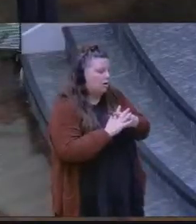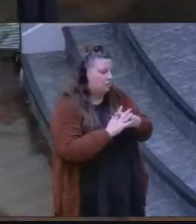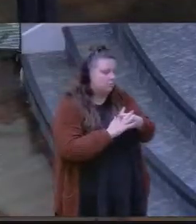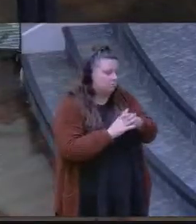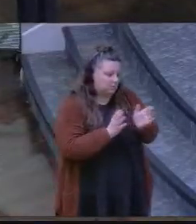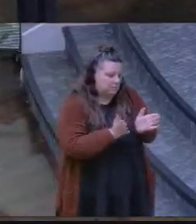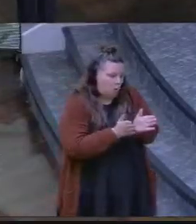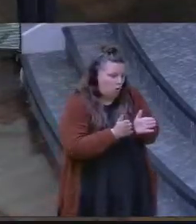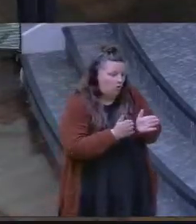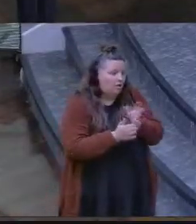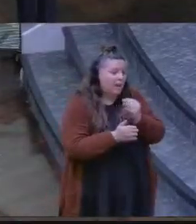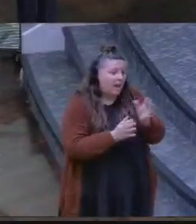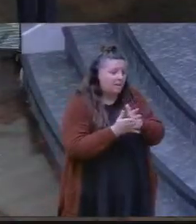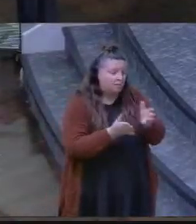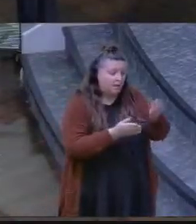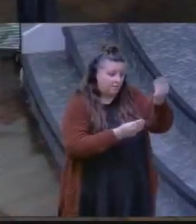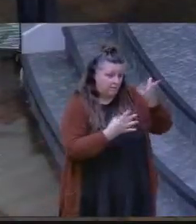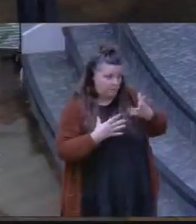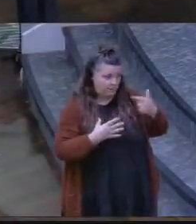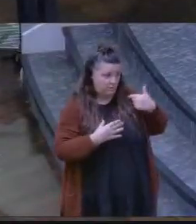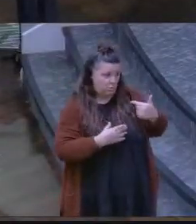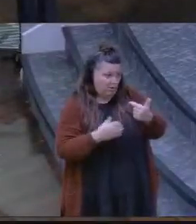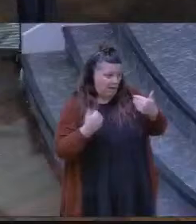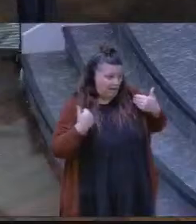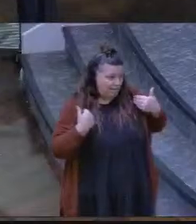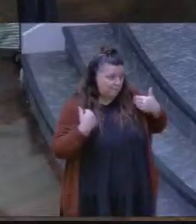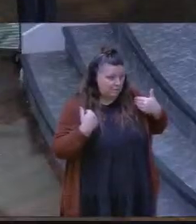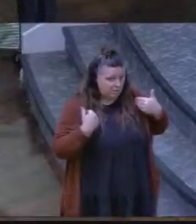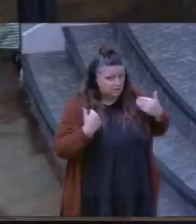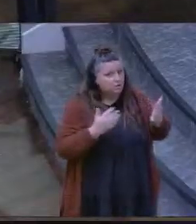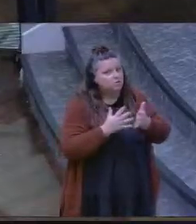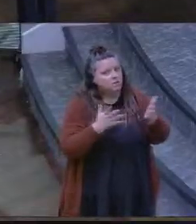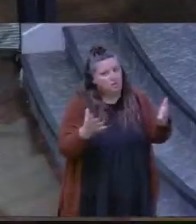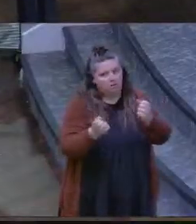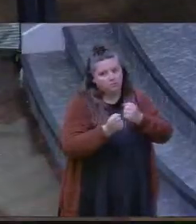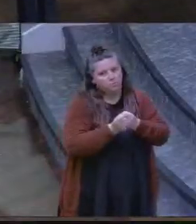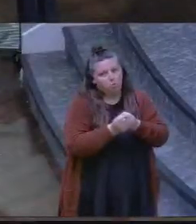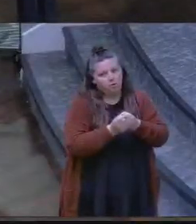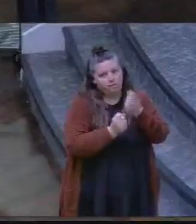information we've been given, there is great support for it. So